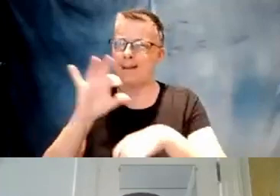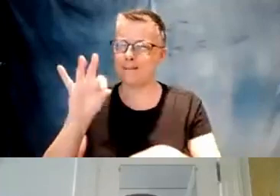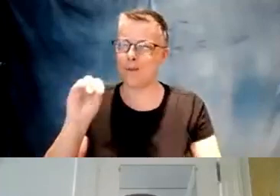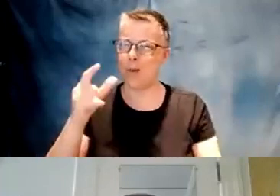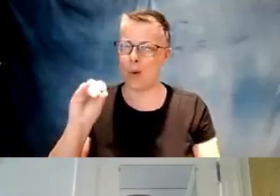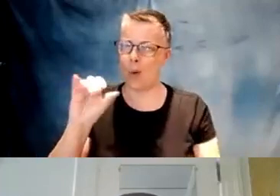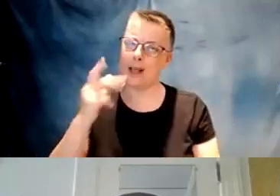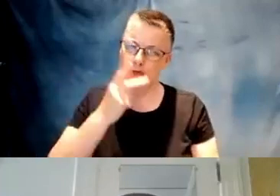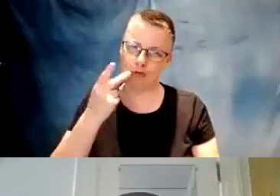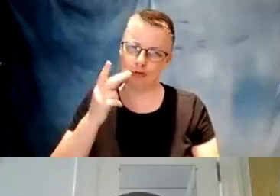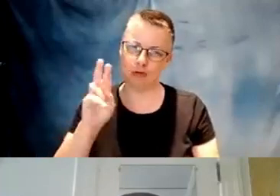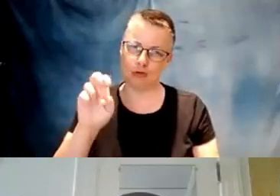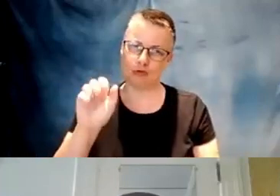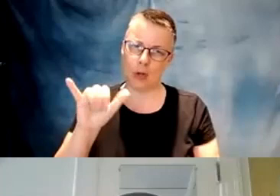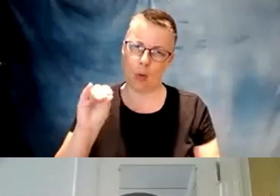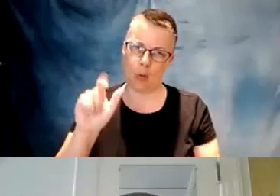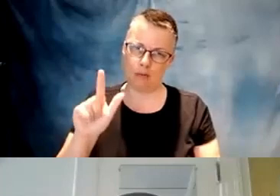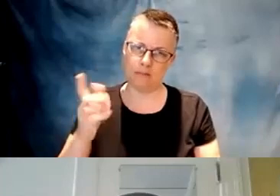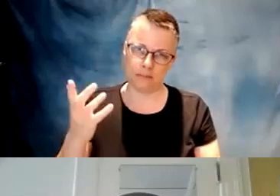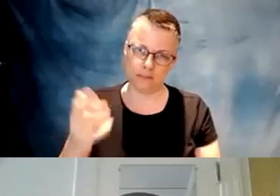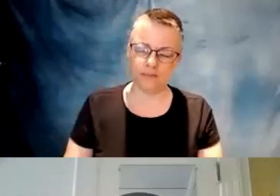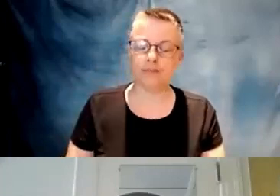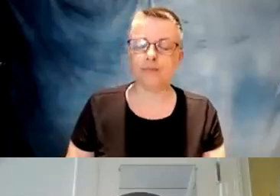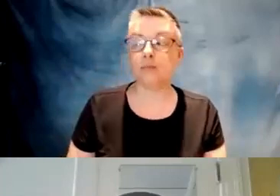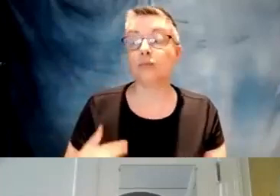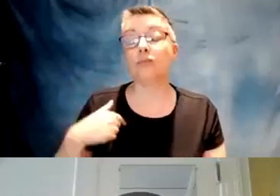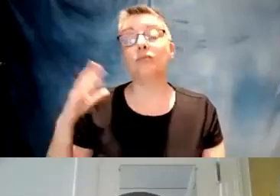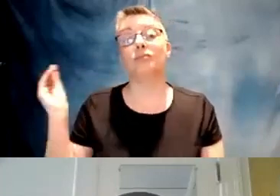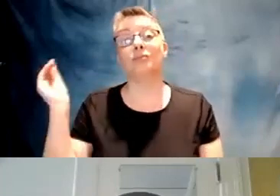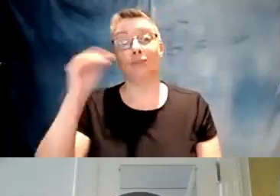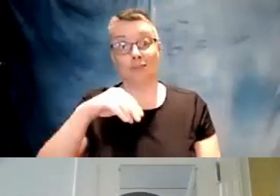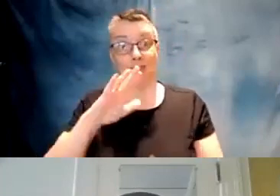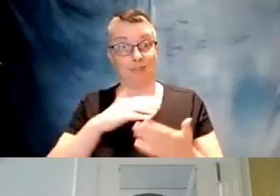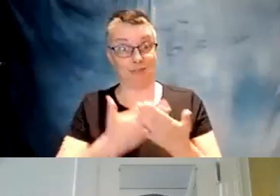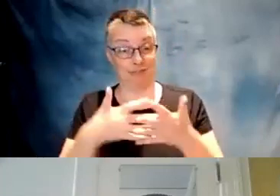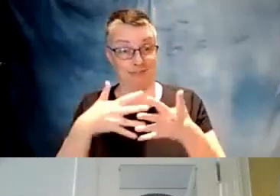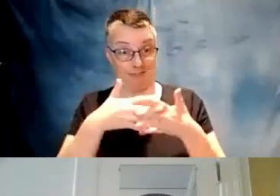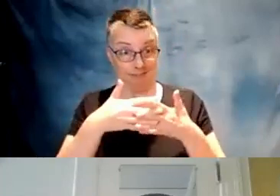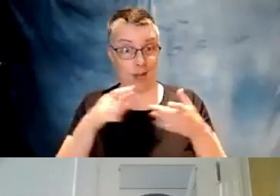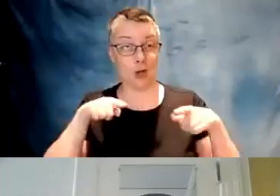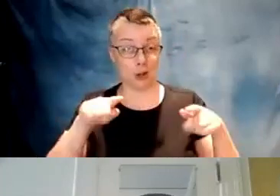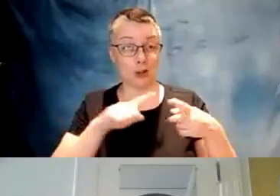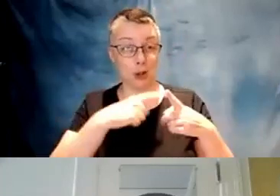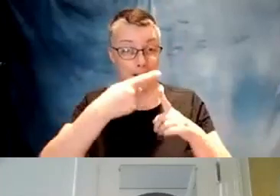Creole. And when I arrived, it was during April,